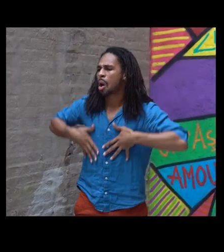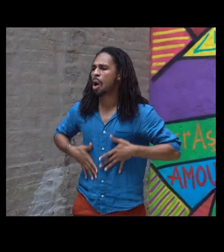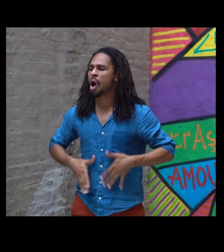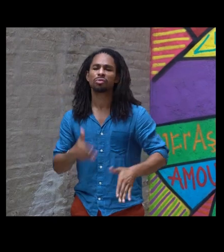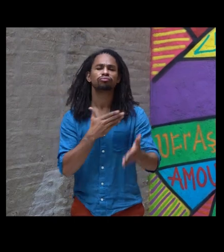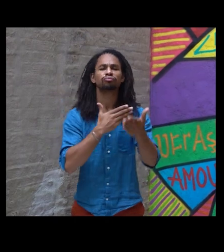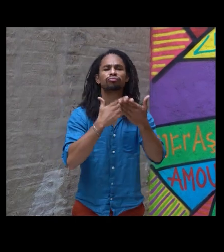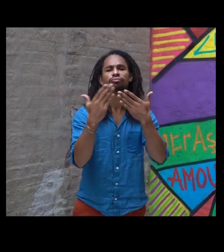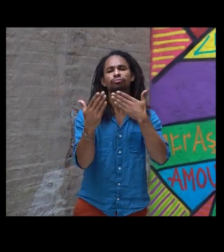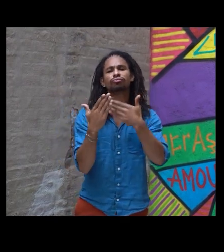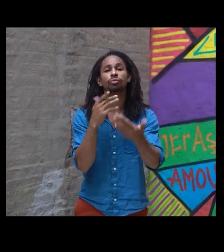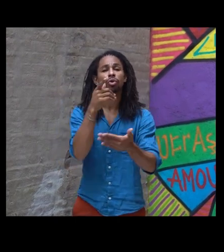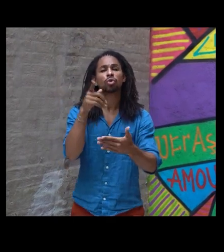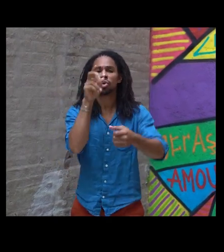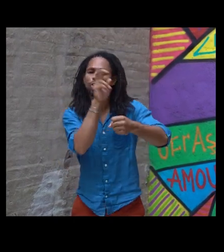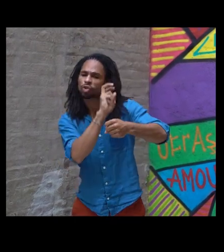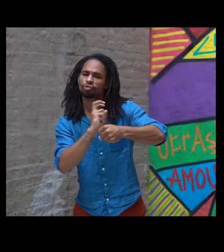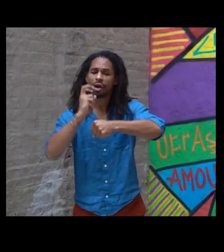oh.